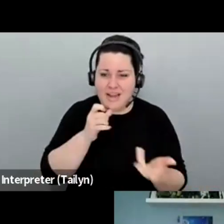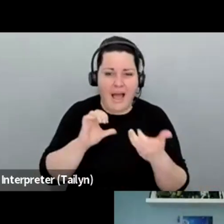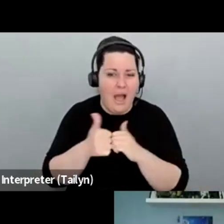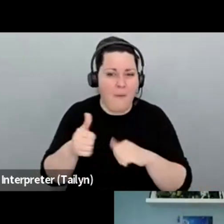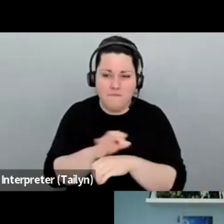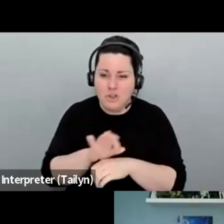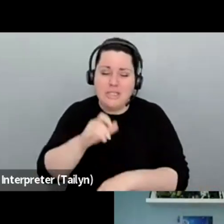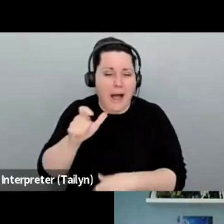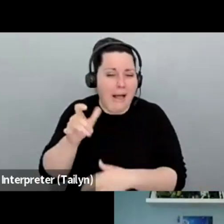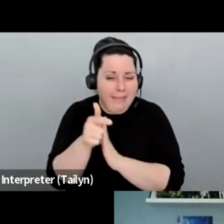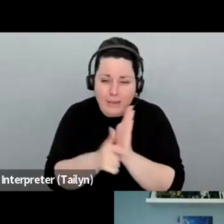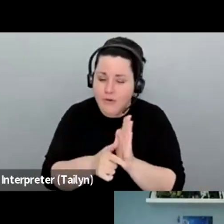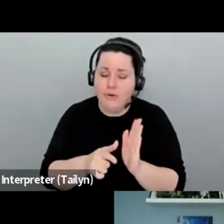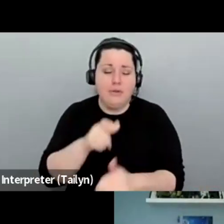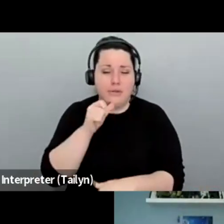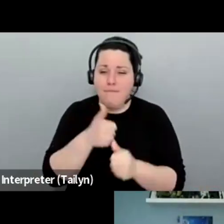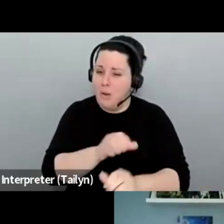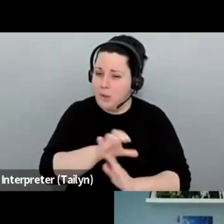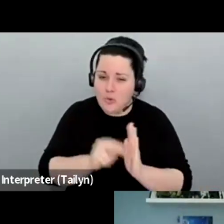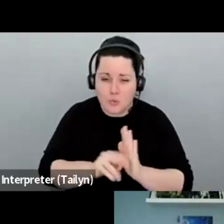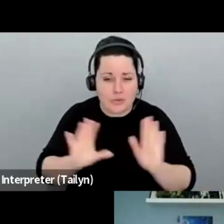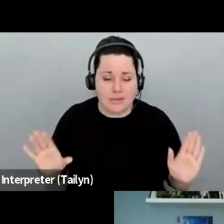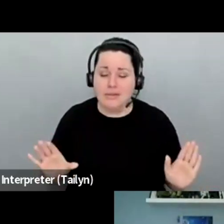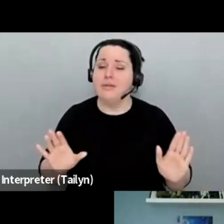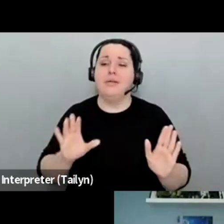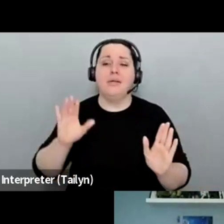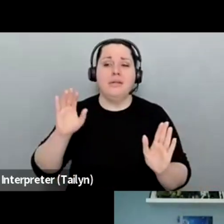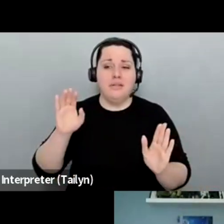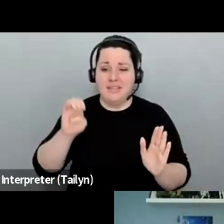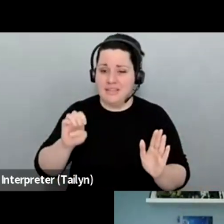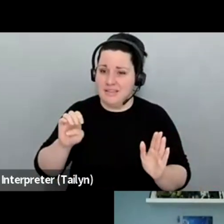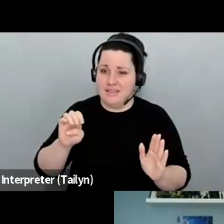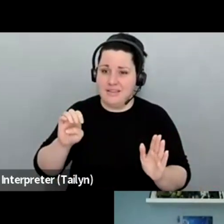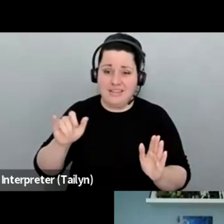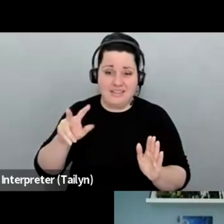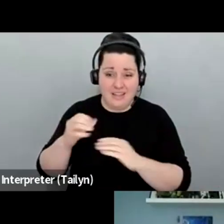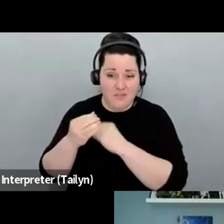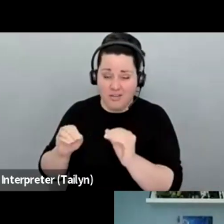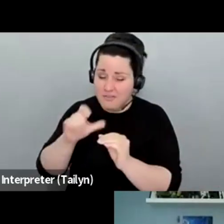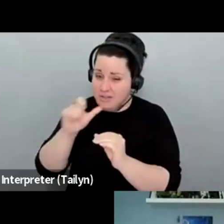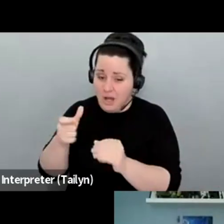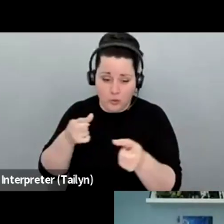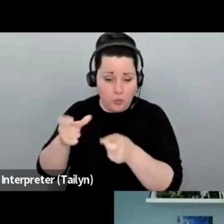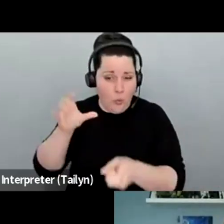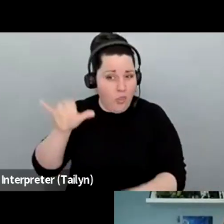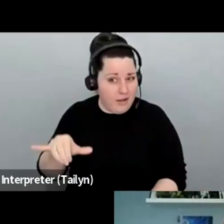not legal. That's not constitutional. The executive office is not who is in control of